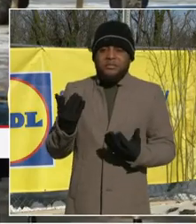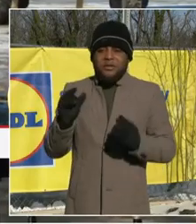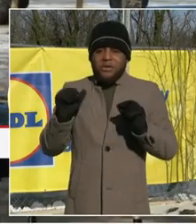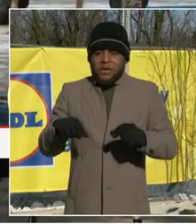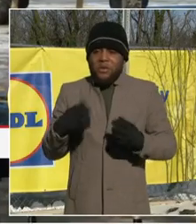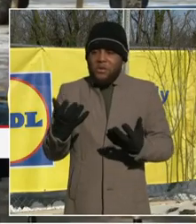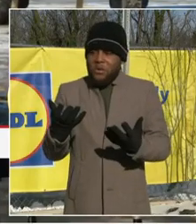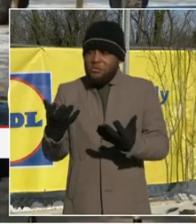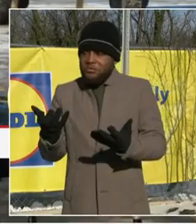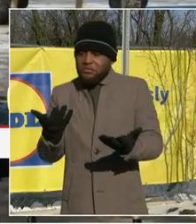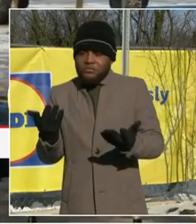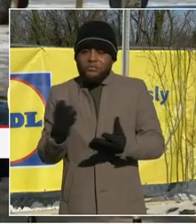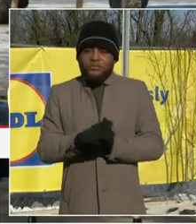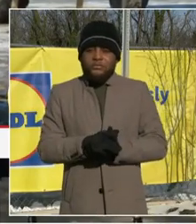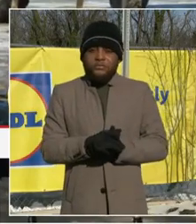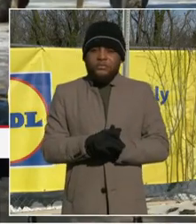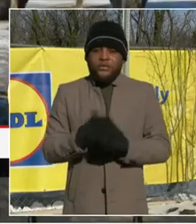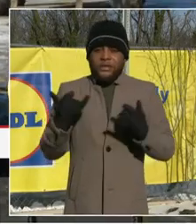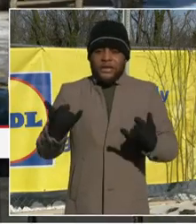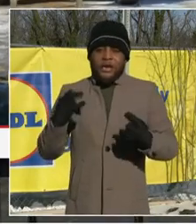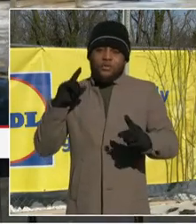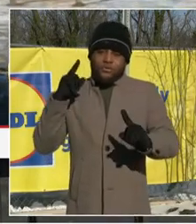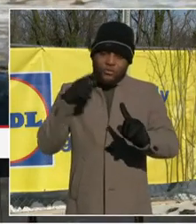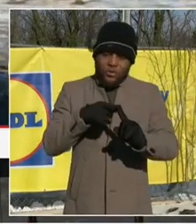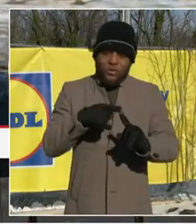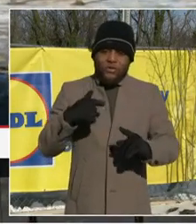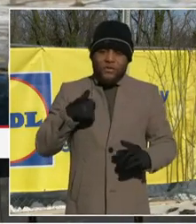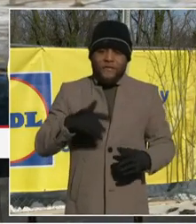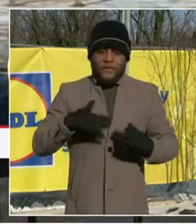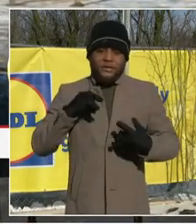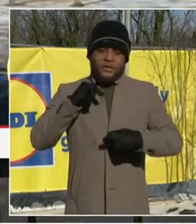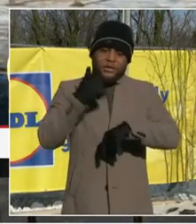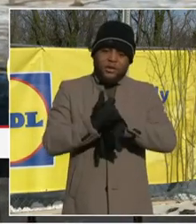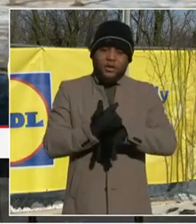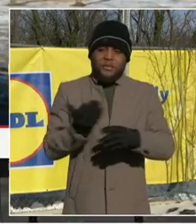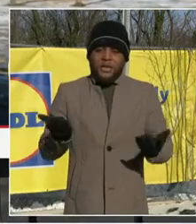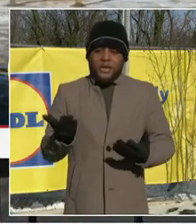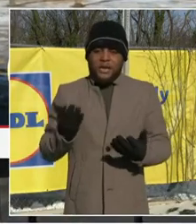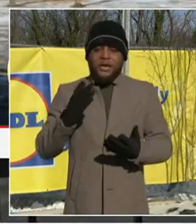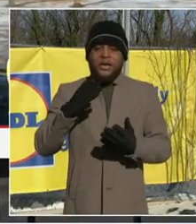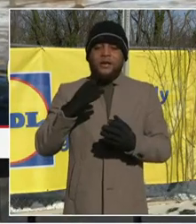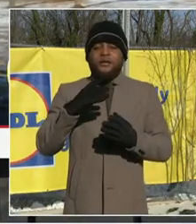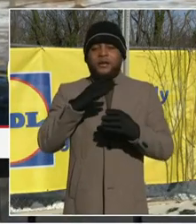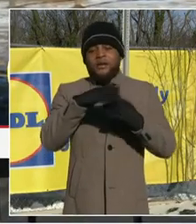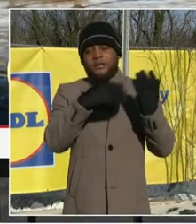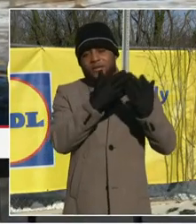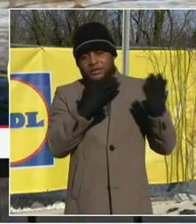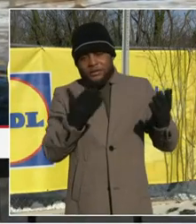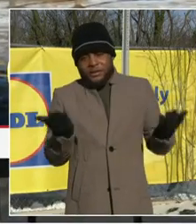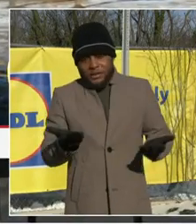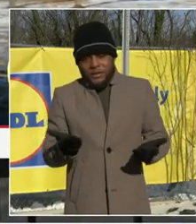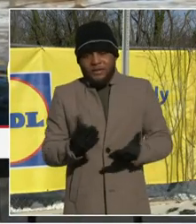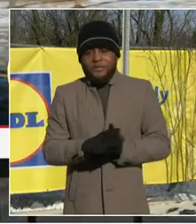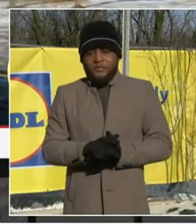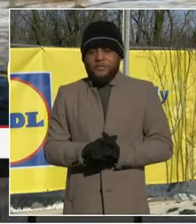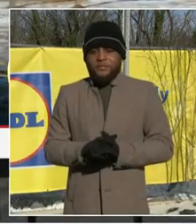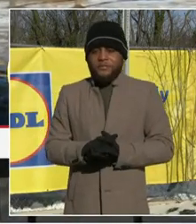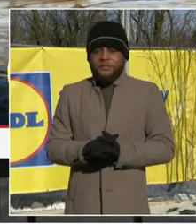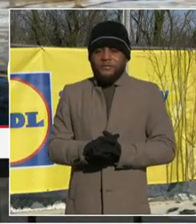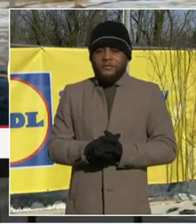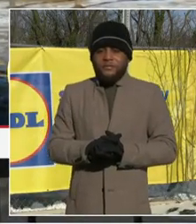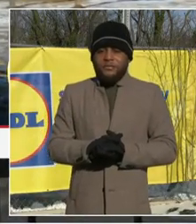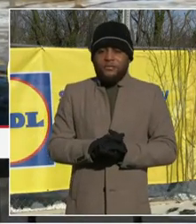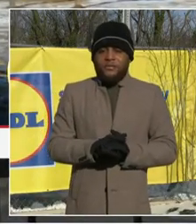is what we will be building here at Skyland. And that's also what we're building in Ward 8 at the MLK Gateway